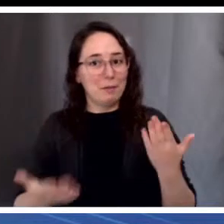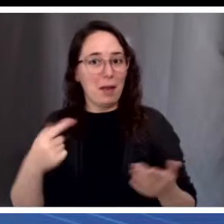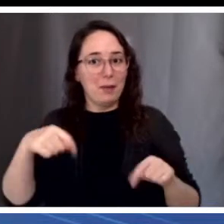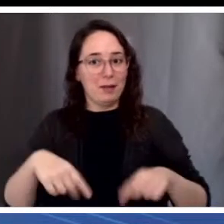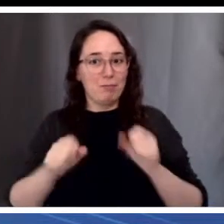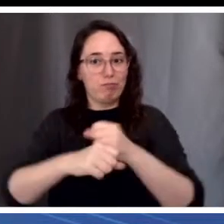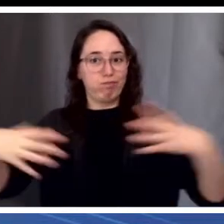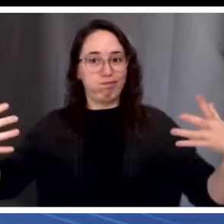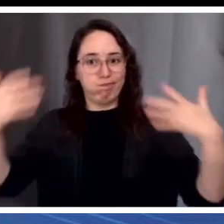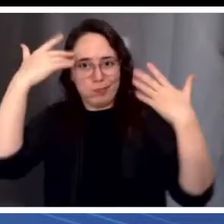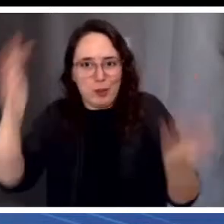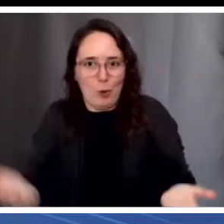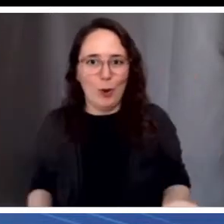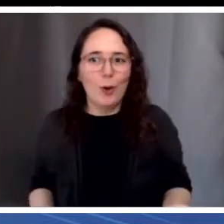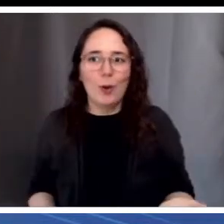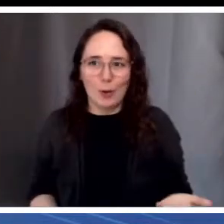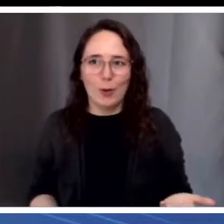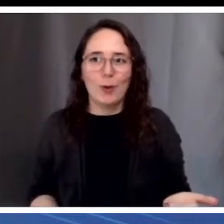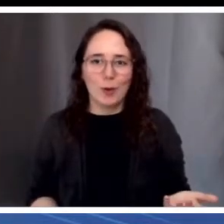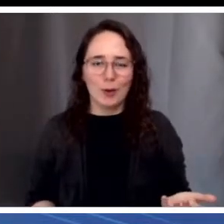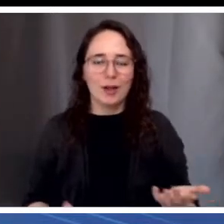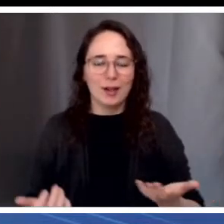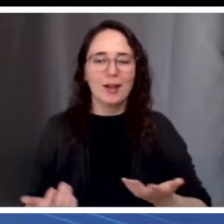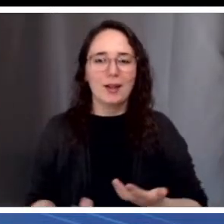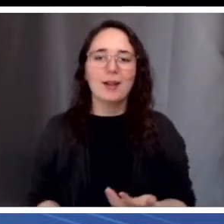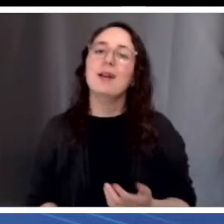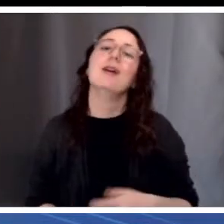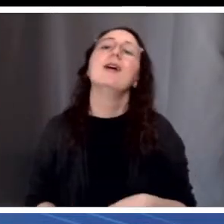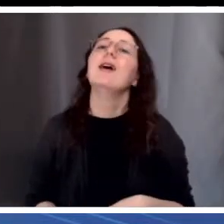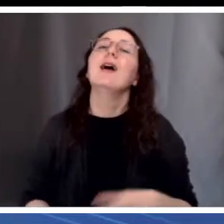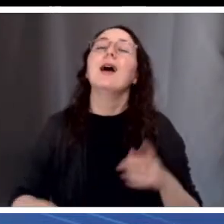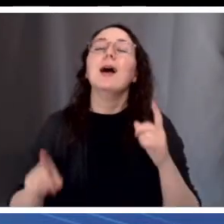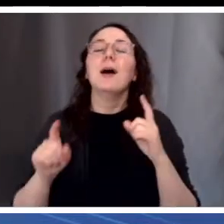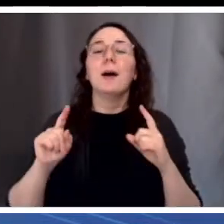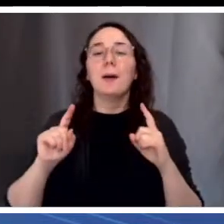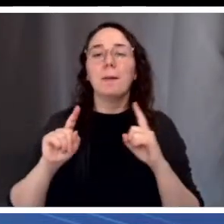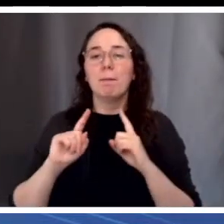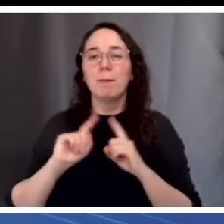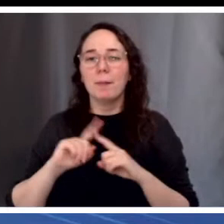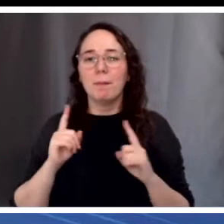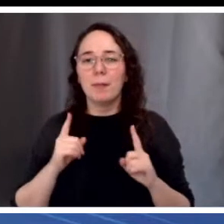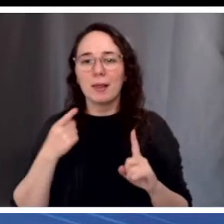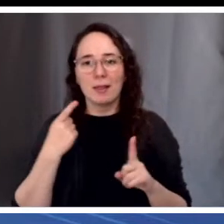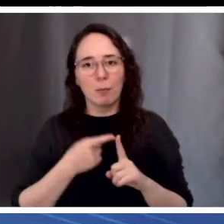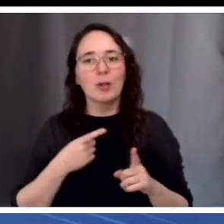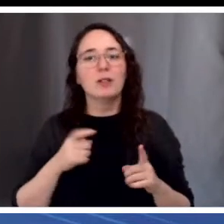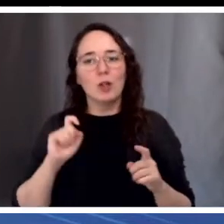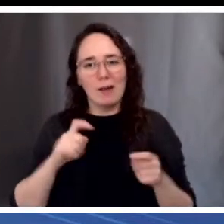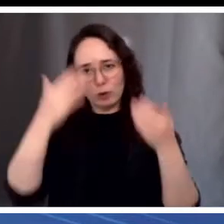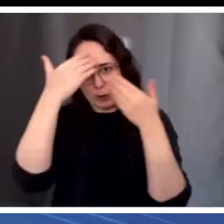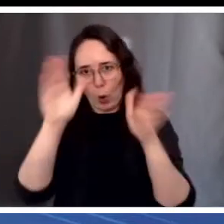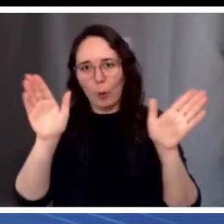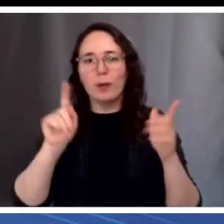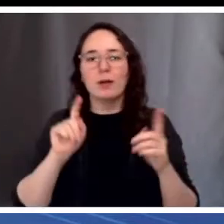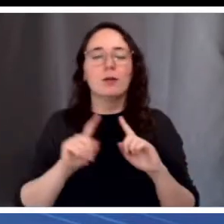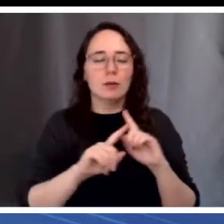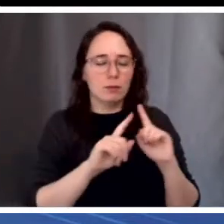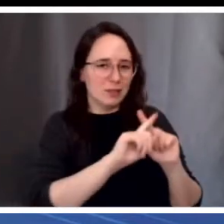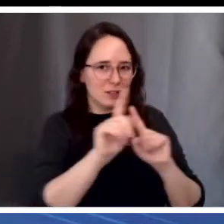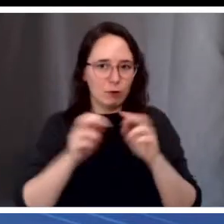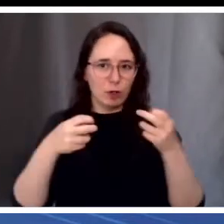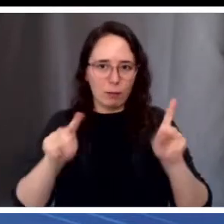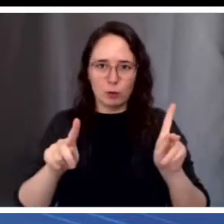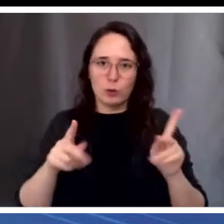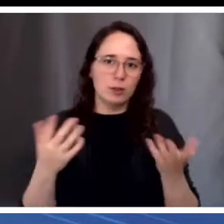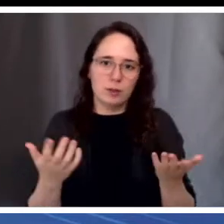way beyond my world. But I just know that when we leave those options open and we just don't know where we're necessarily